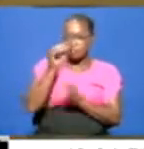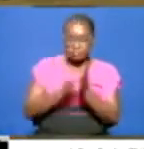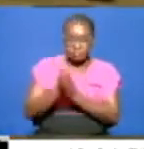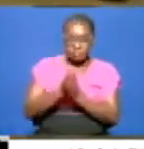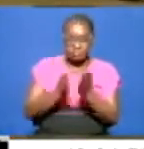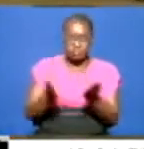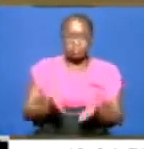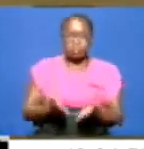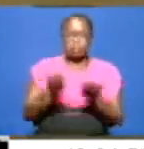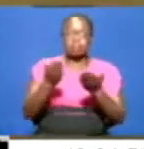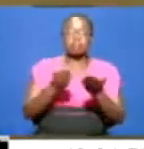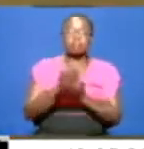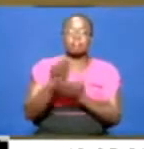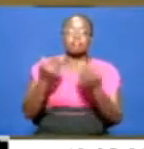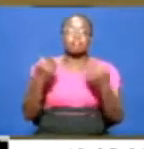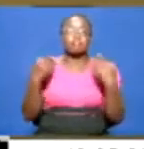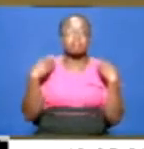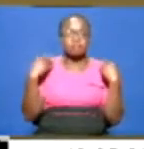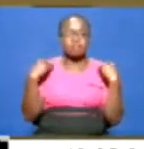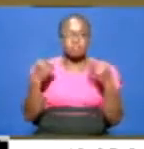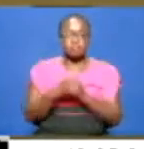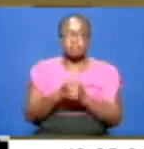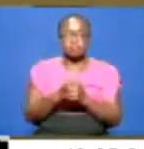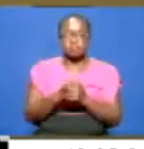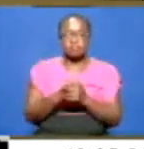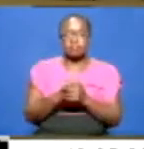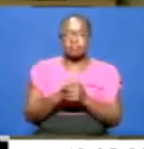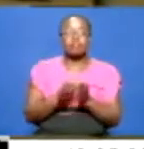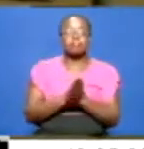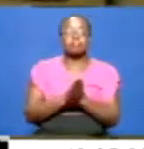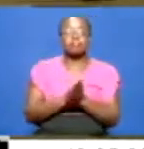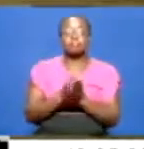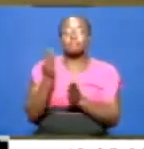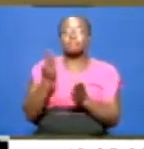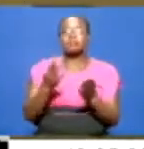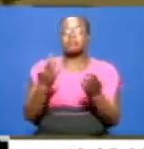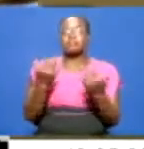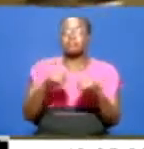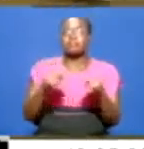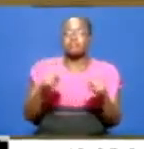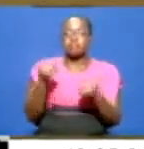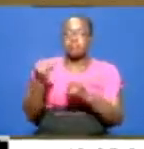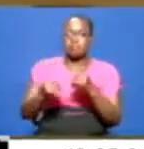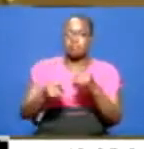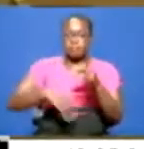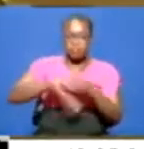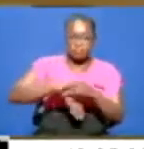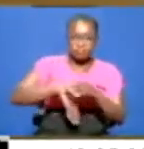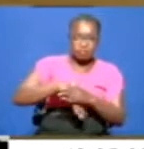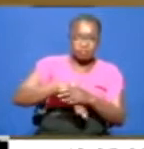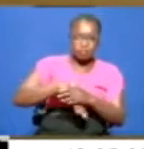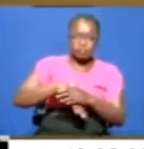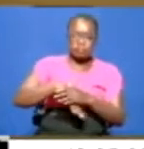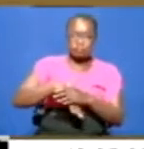michezo, anasema kwamba faini tatu za michezo ziliandaliwa ikiwa ni soka, mchezo wa mpira